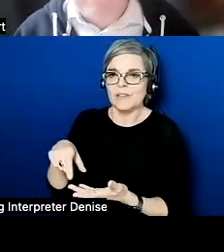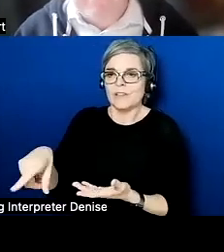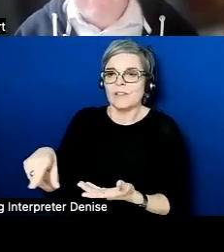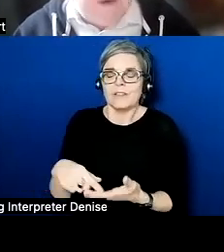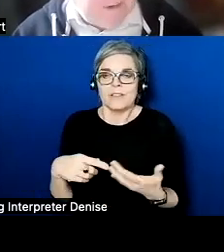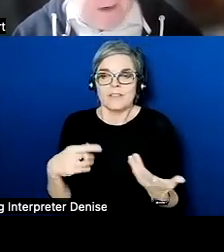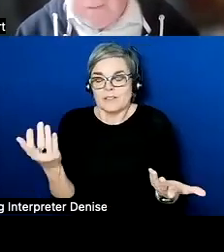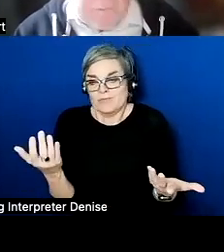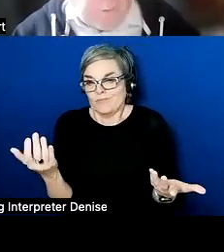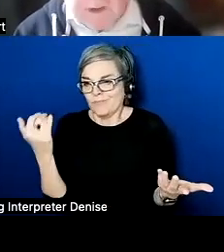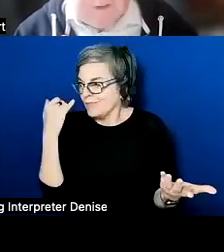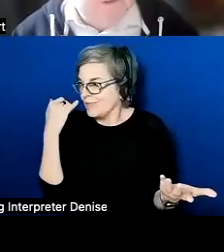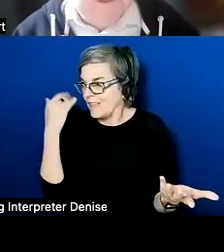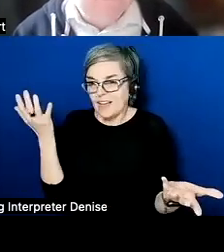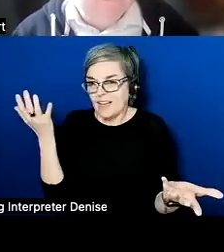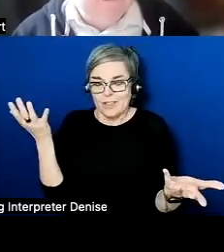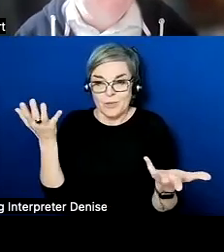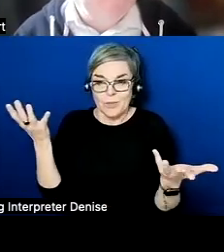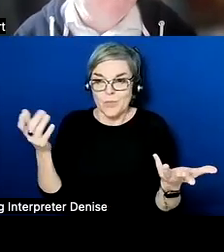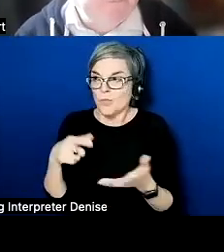life together and work out